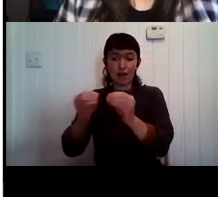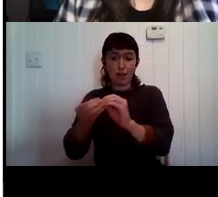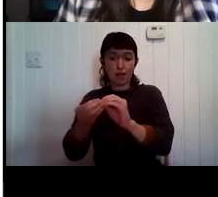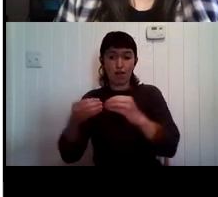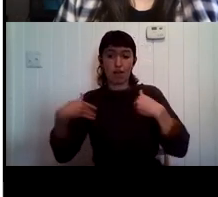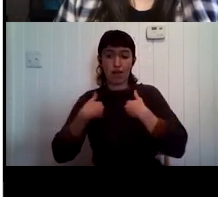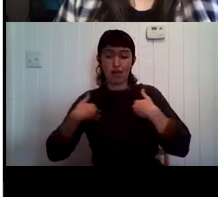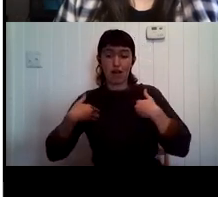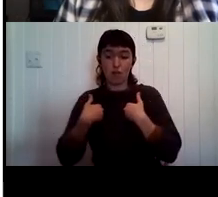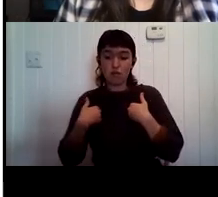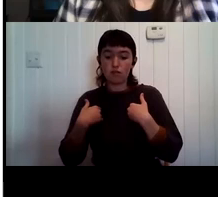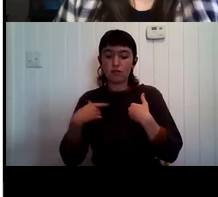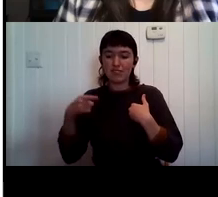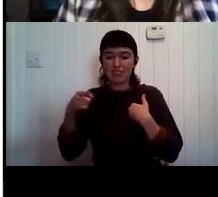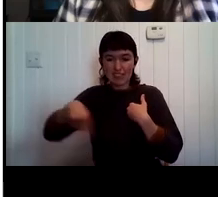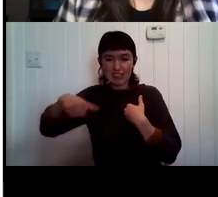food, for shelter.